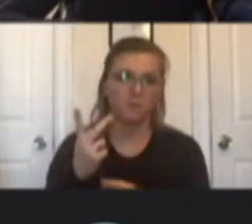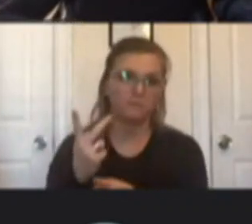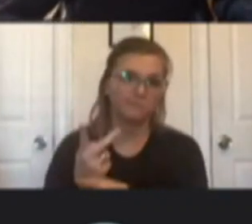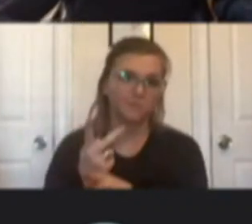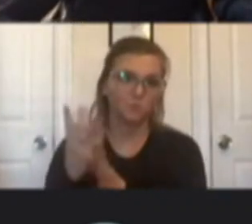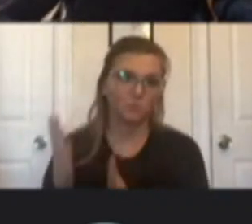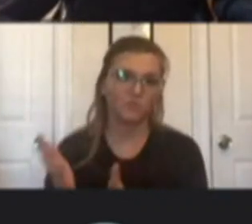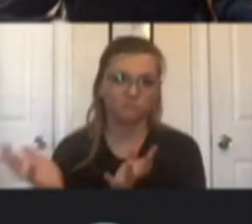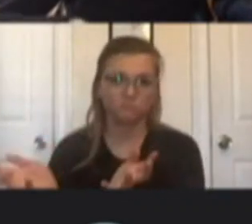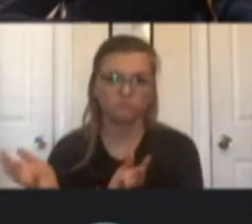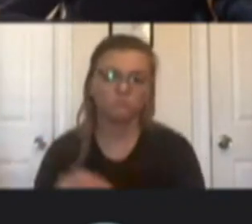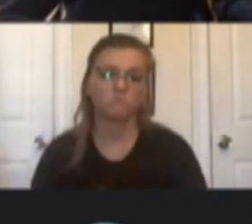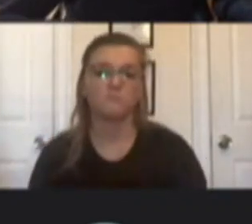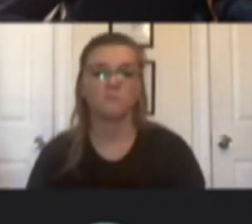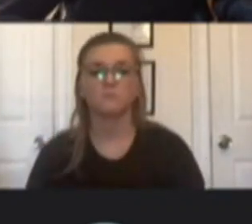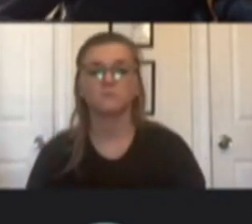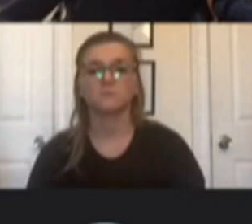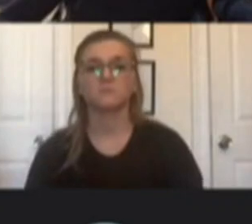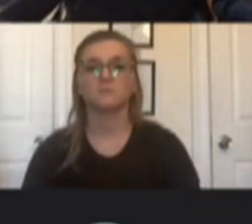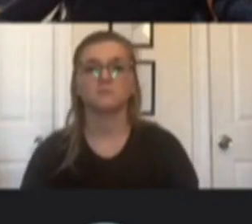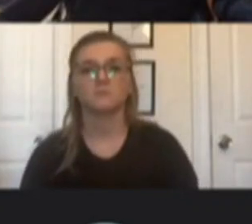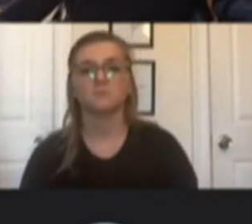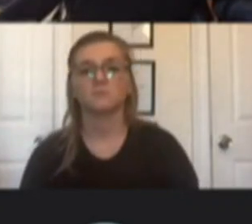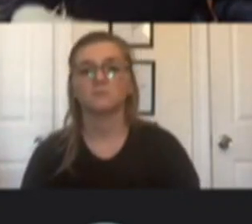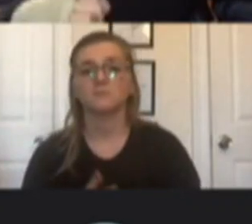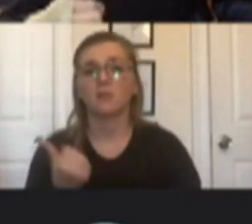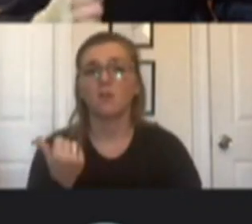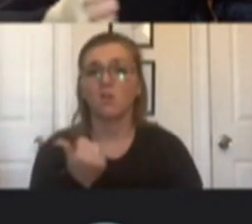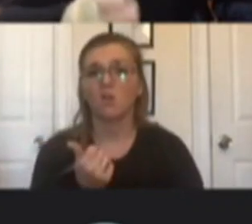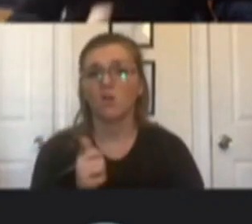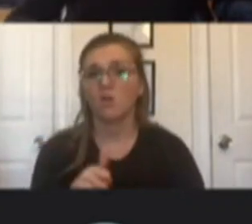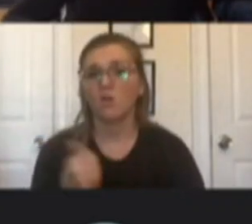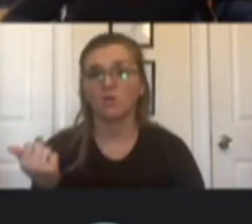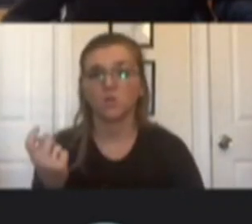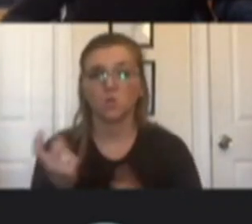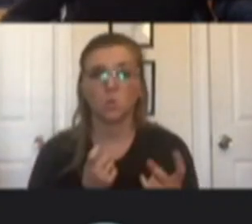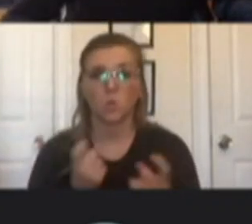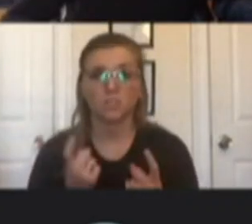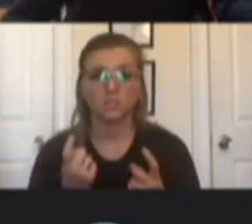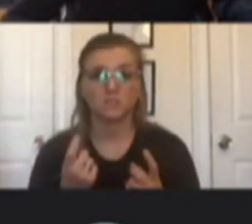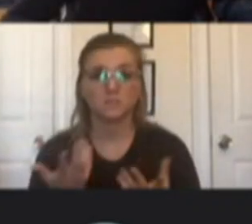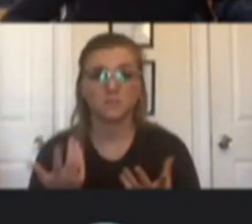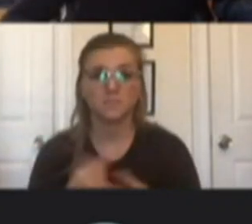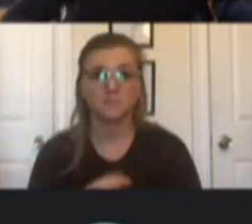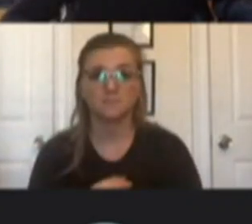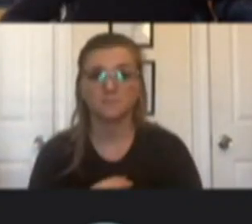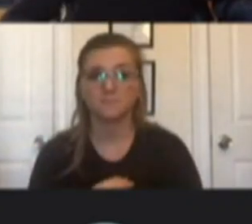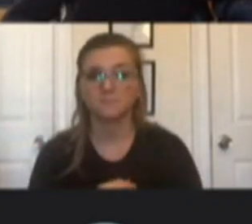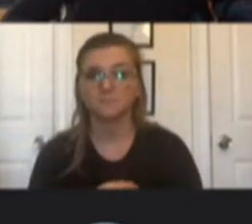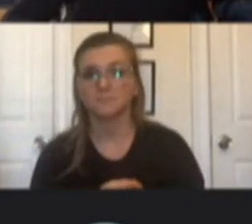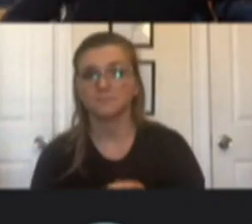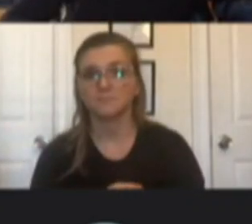you. So do we have any other questions for the commissioner?